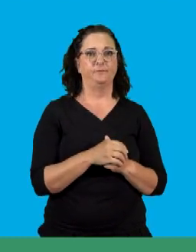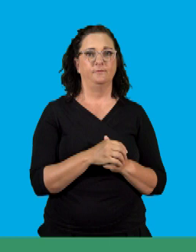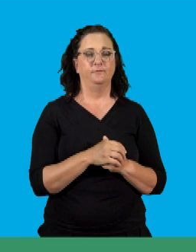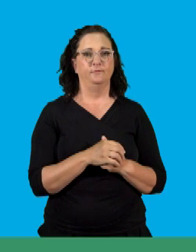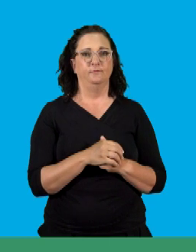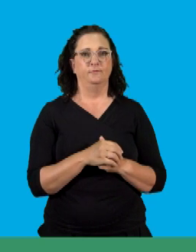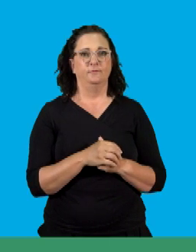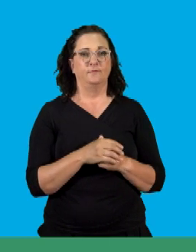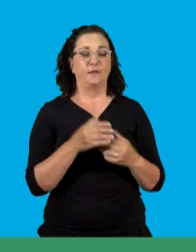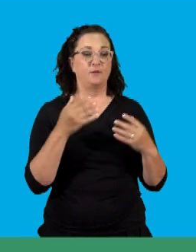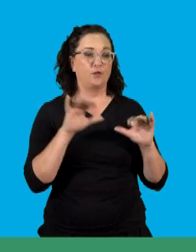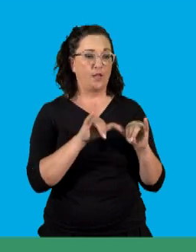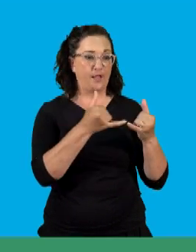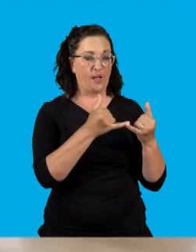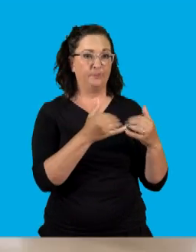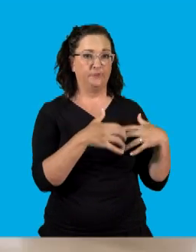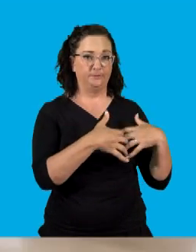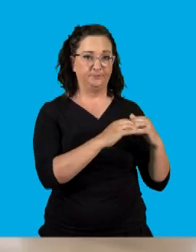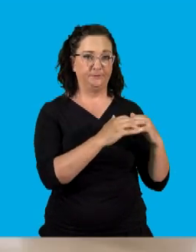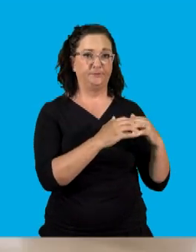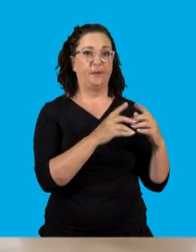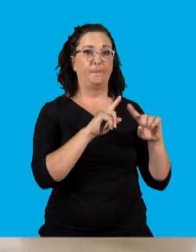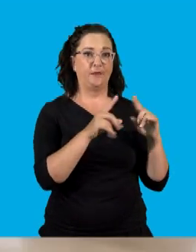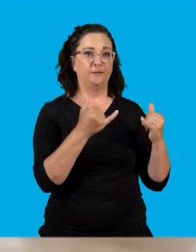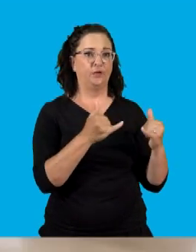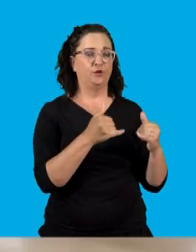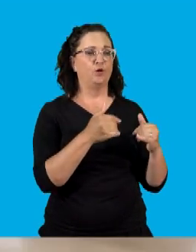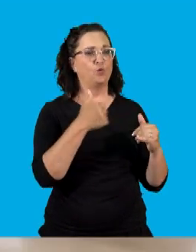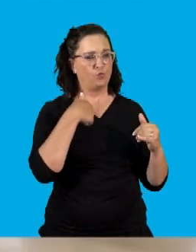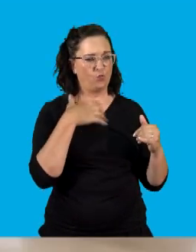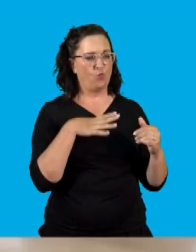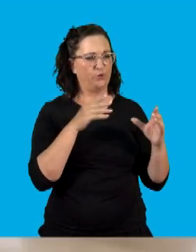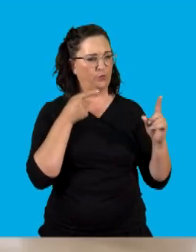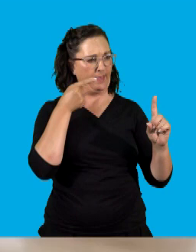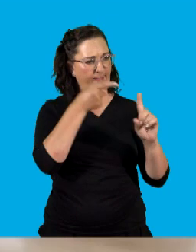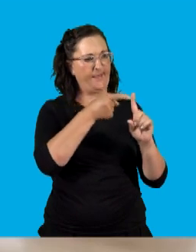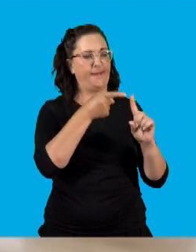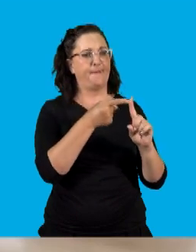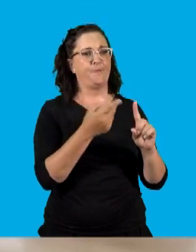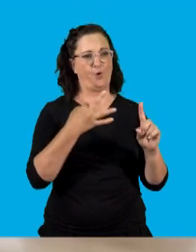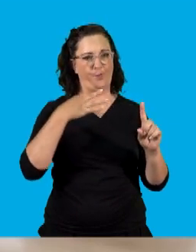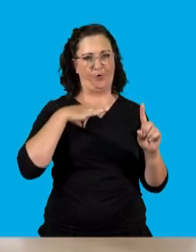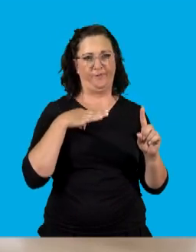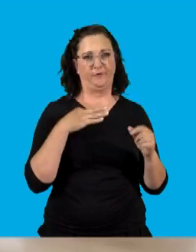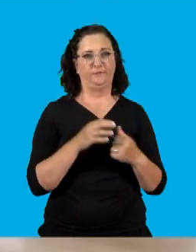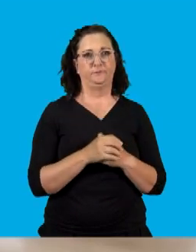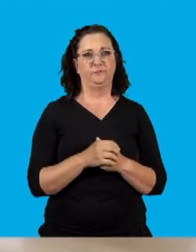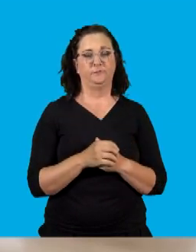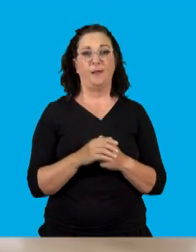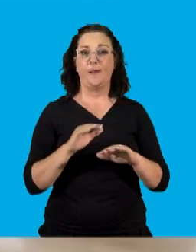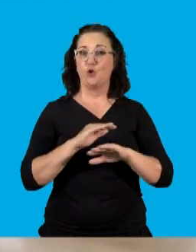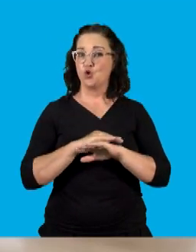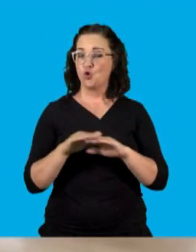companies. So basically, when these companies are formed, the main aim is to generate a profit for the company. Whereas